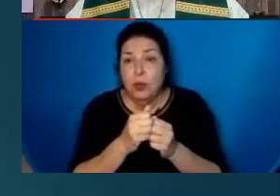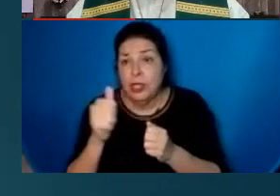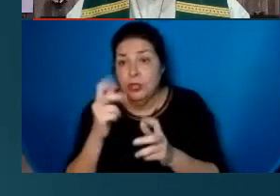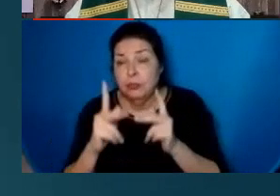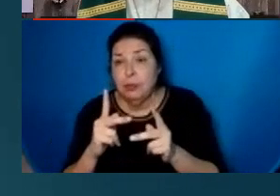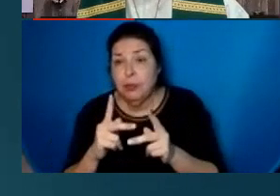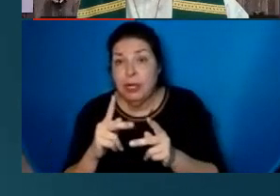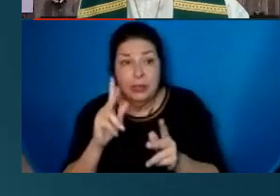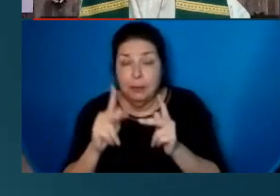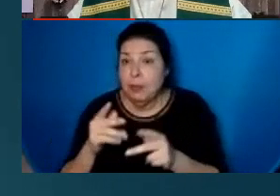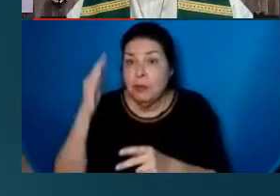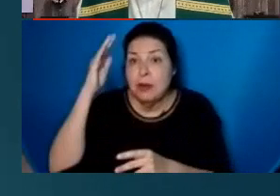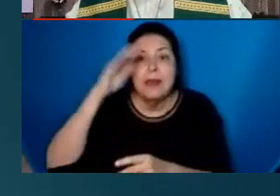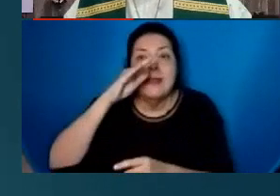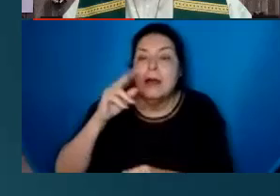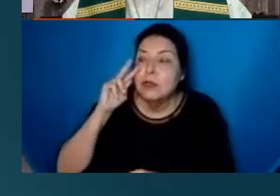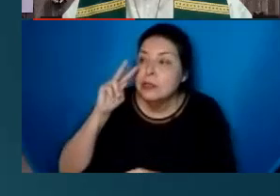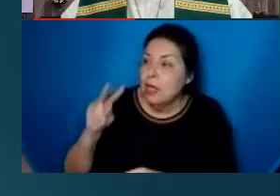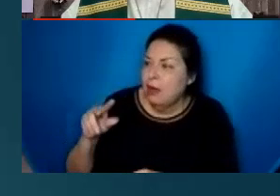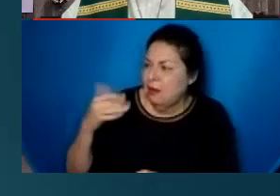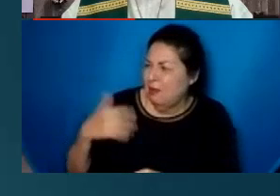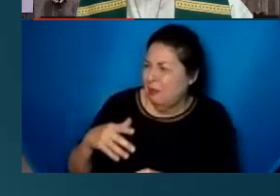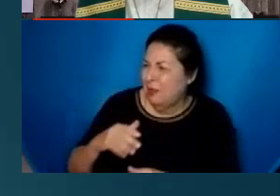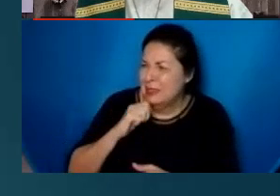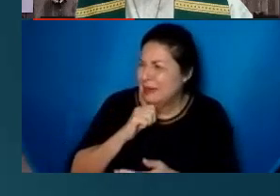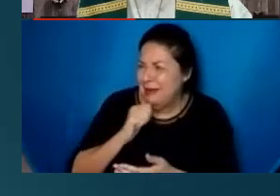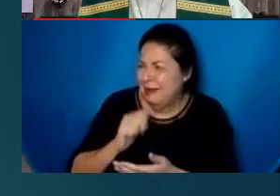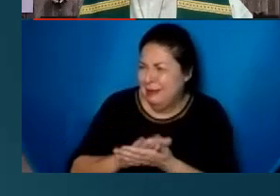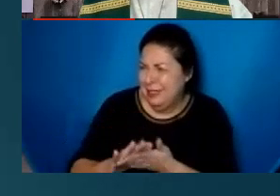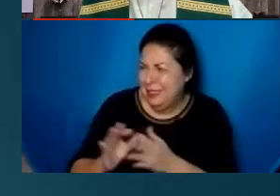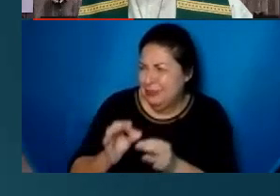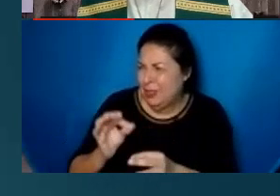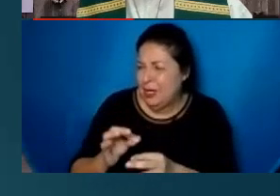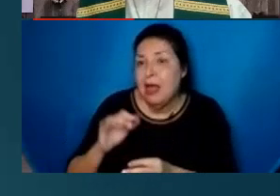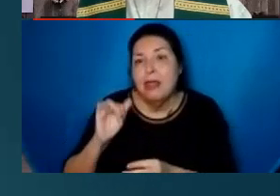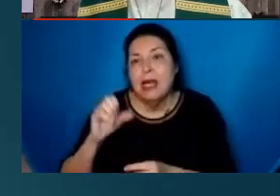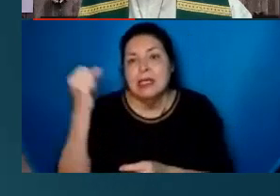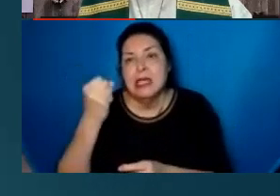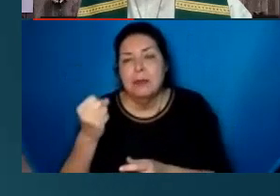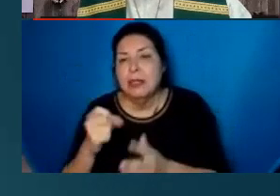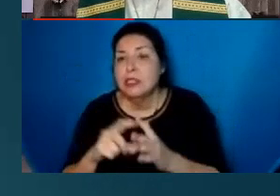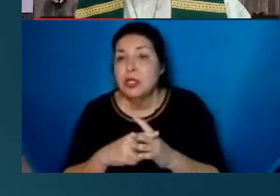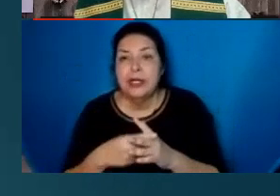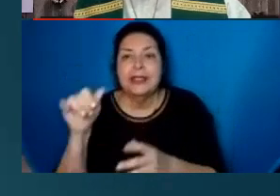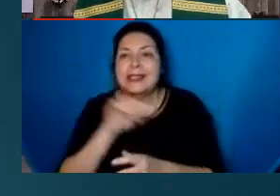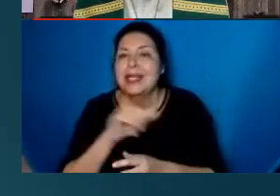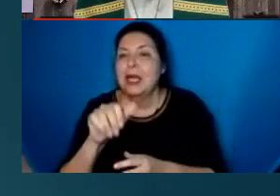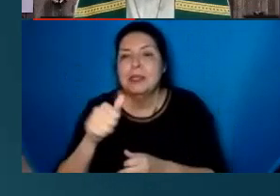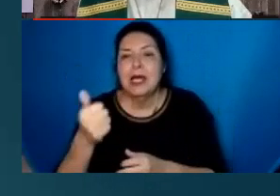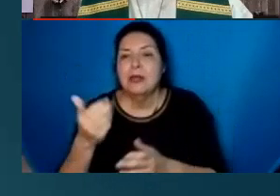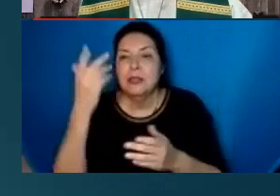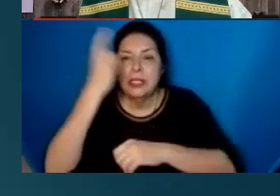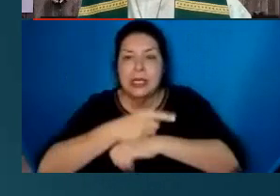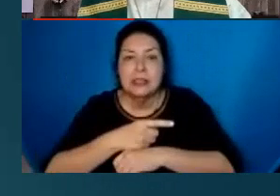spirit. This Sabbath began like any other. Everyone came together and they saw their friends and